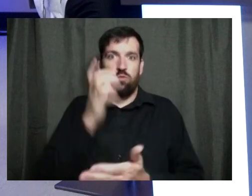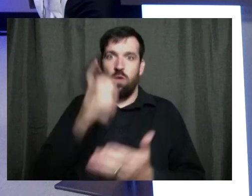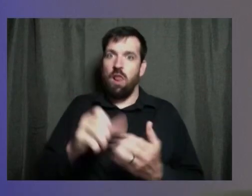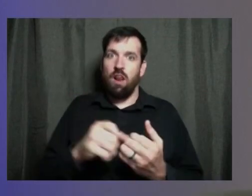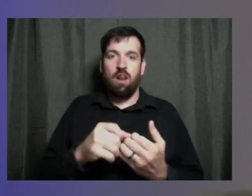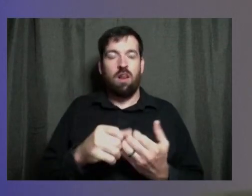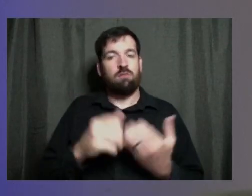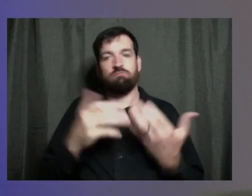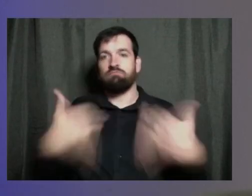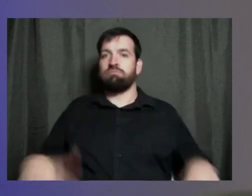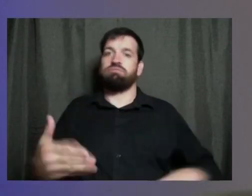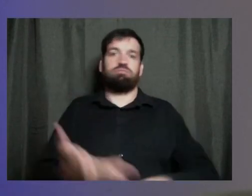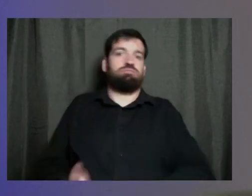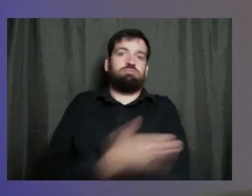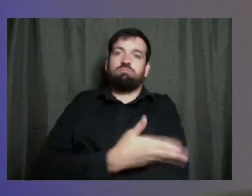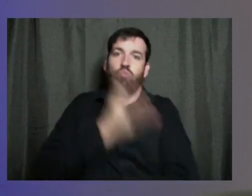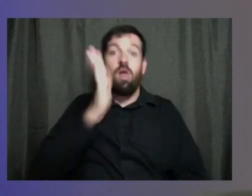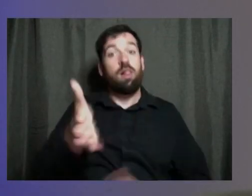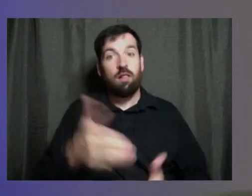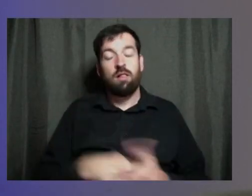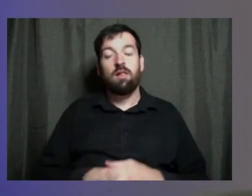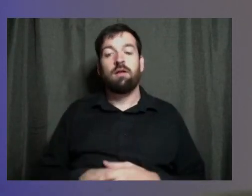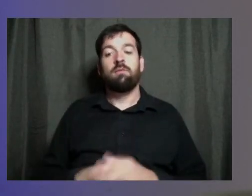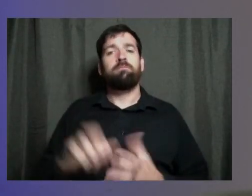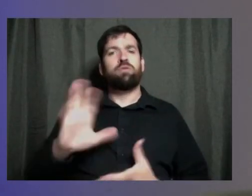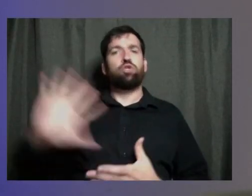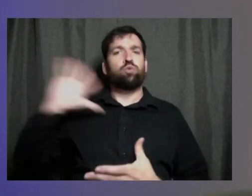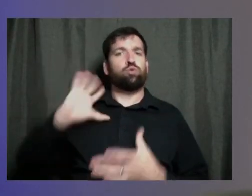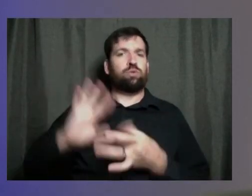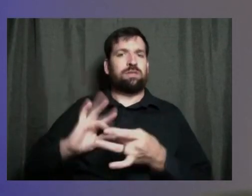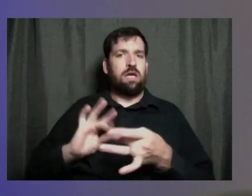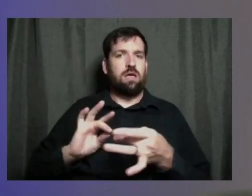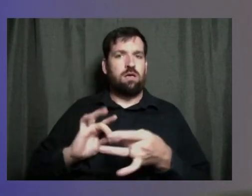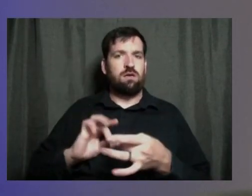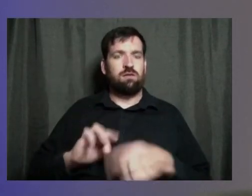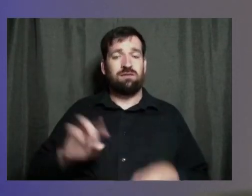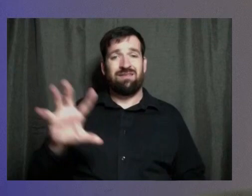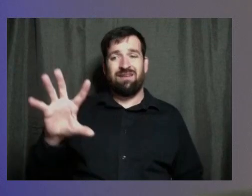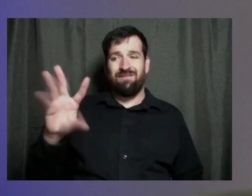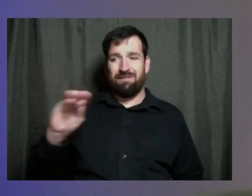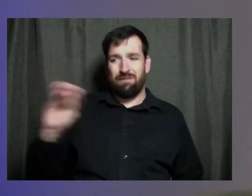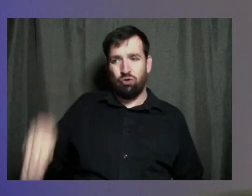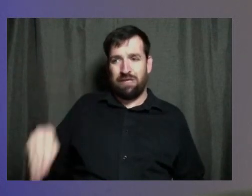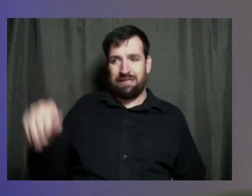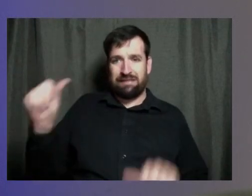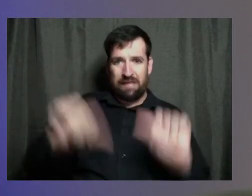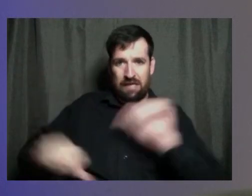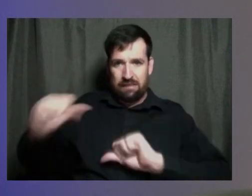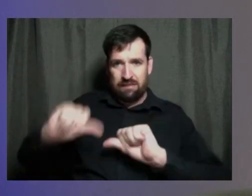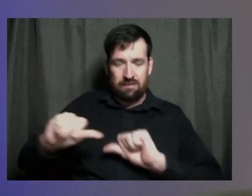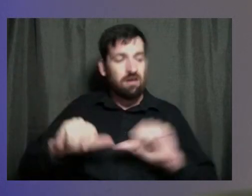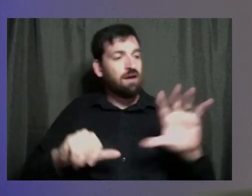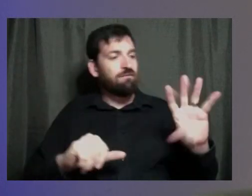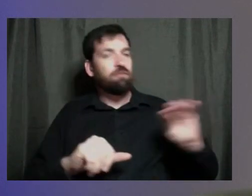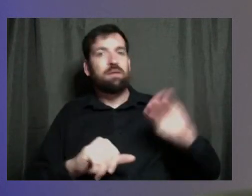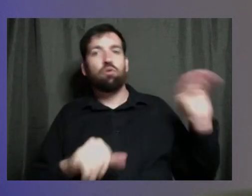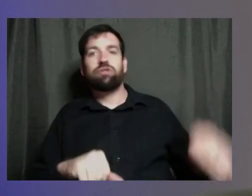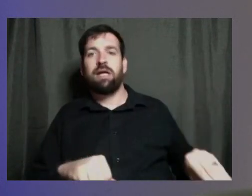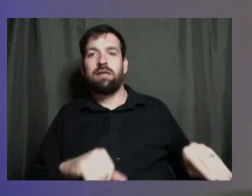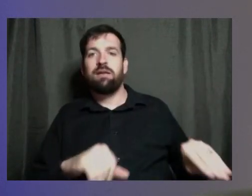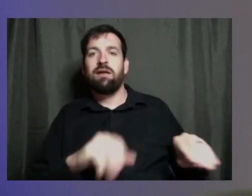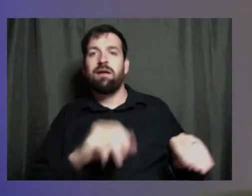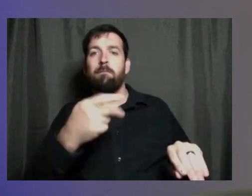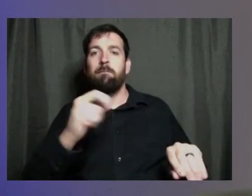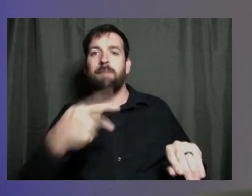out. We used to say at the meeting that it was 50% science and 50% pep rally, and the pep rally was more